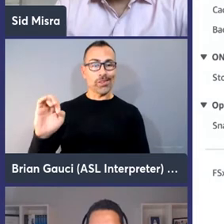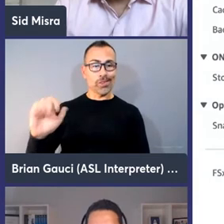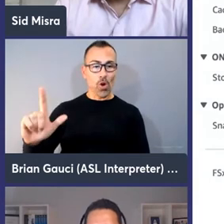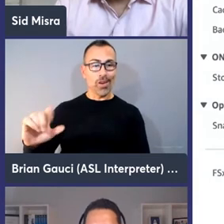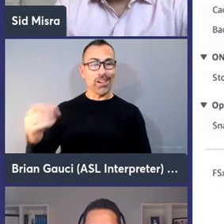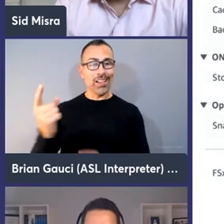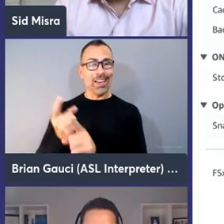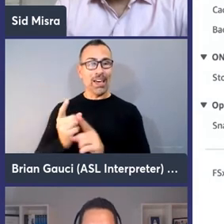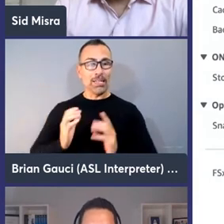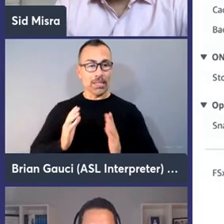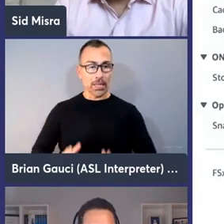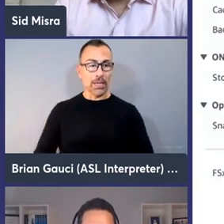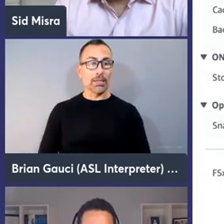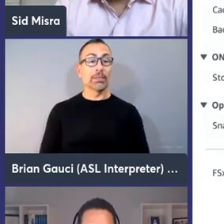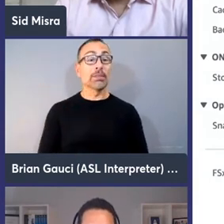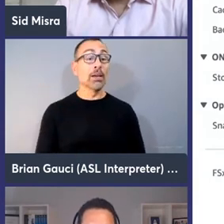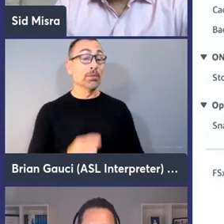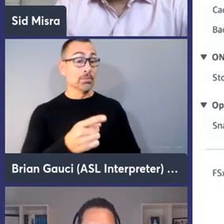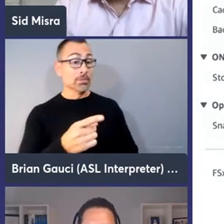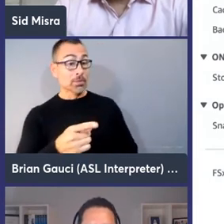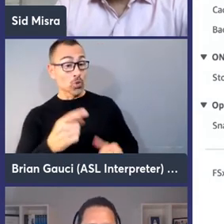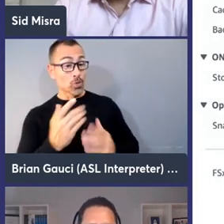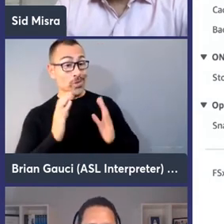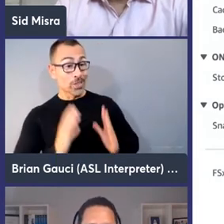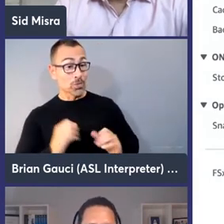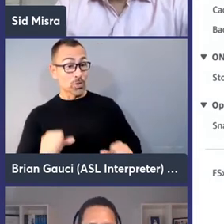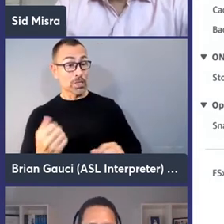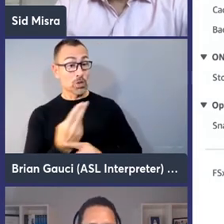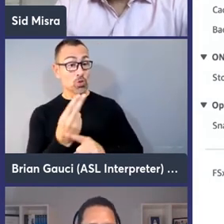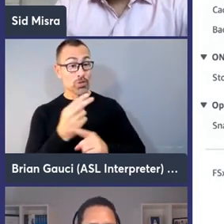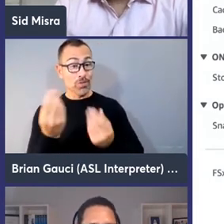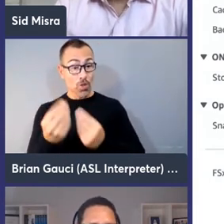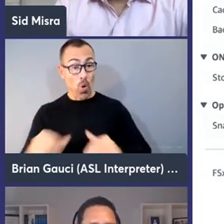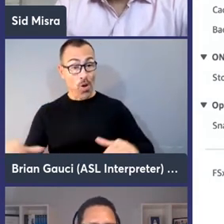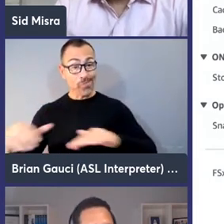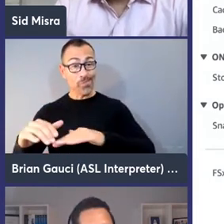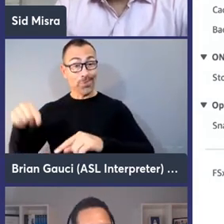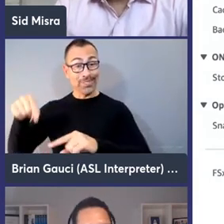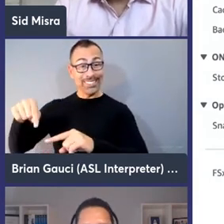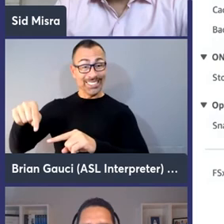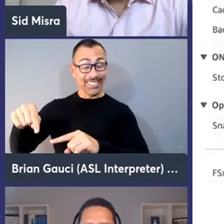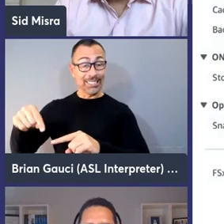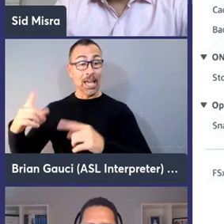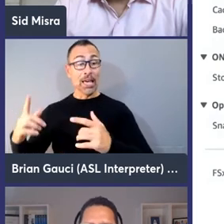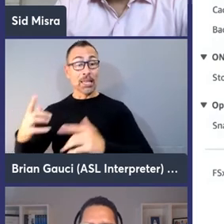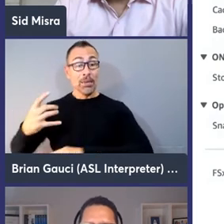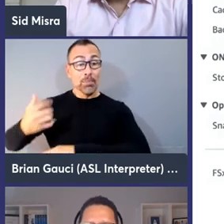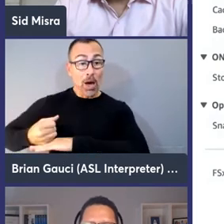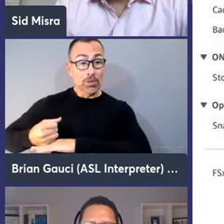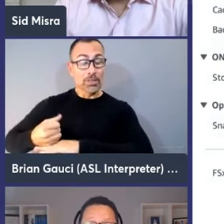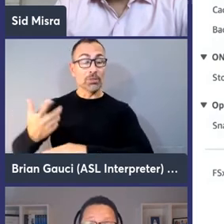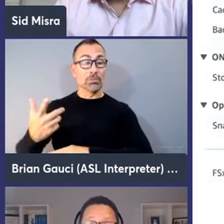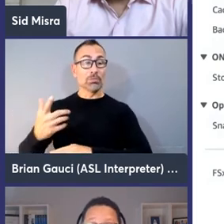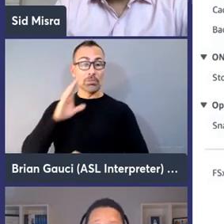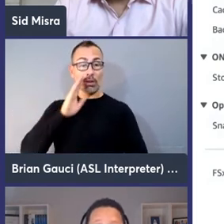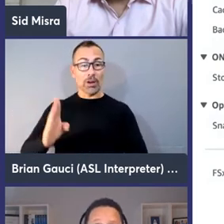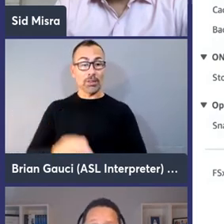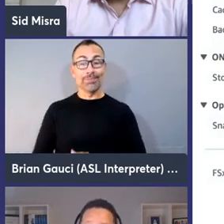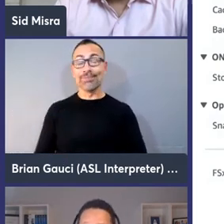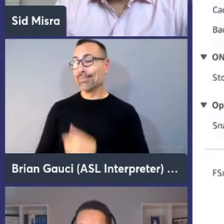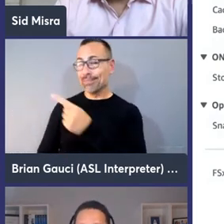this for their on-prem environment and just mount it directly. That's right. Hey, that's perfect. Cool.